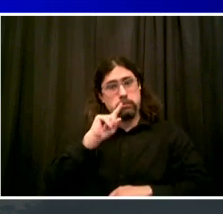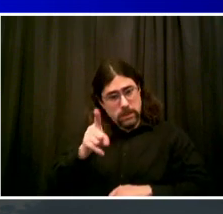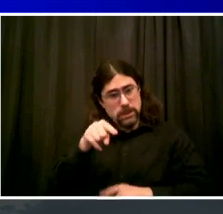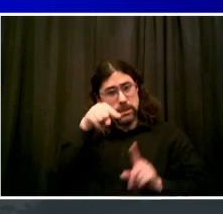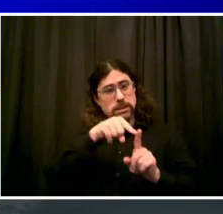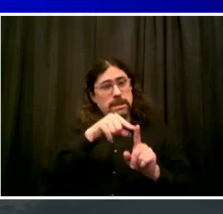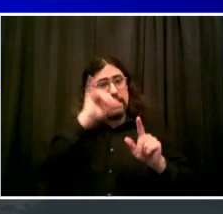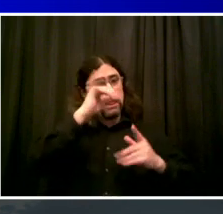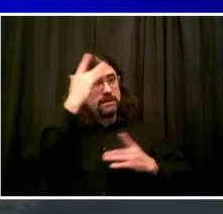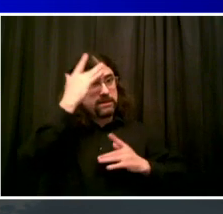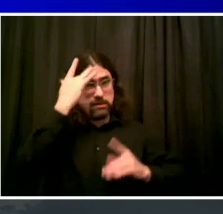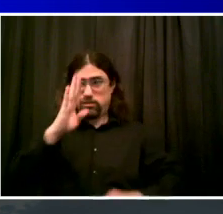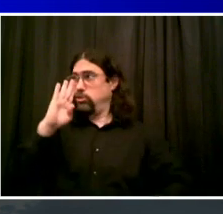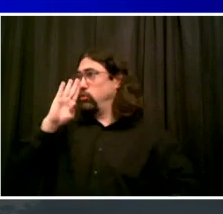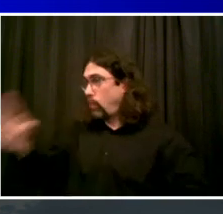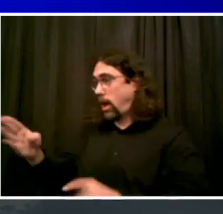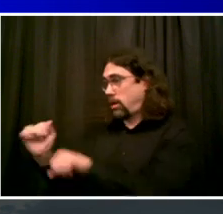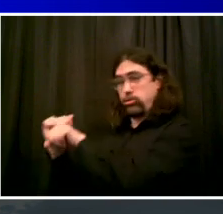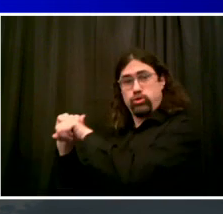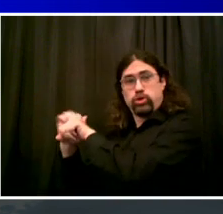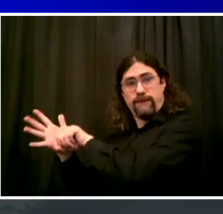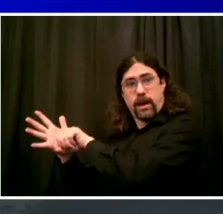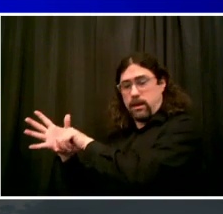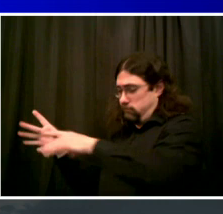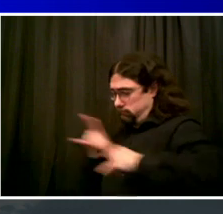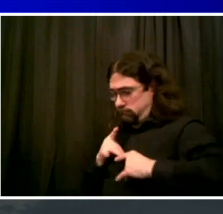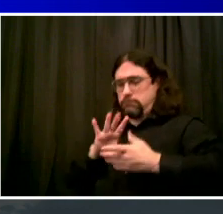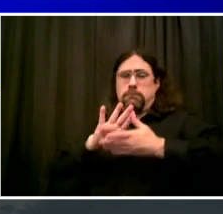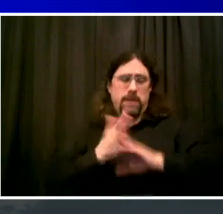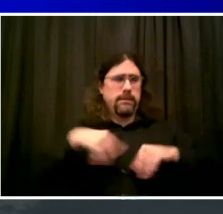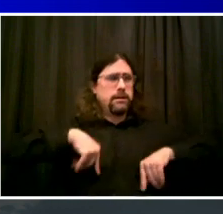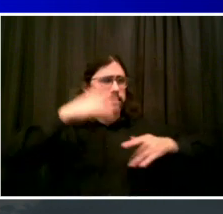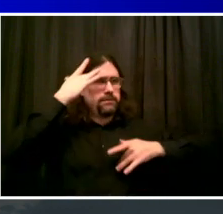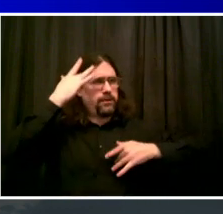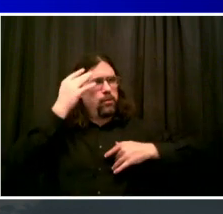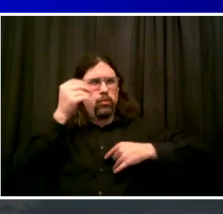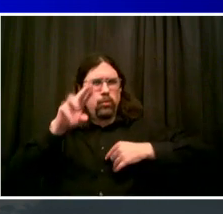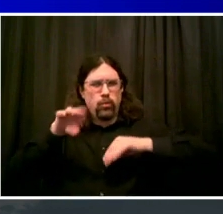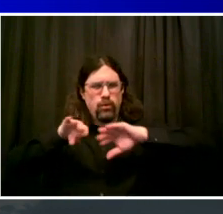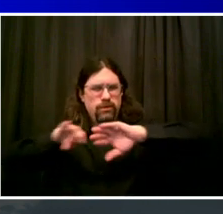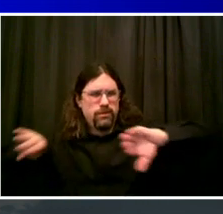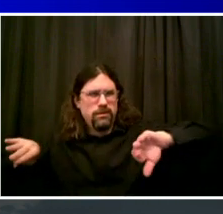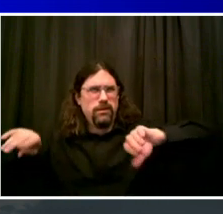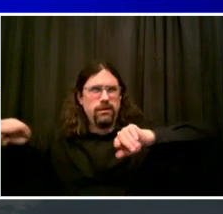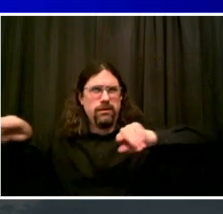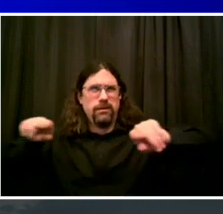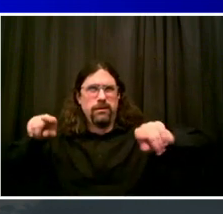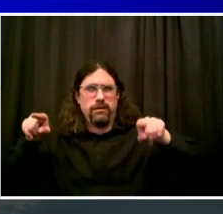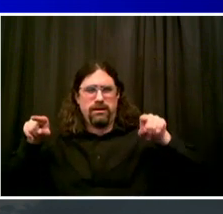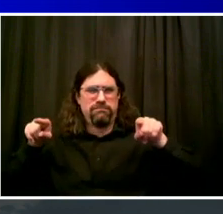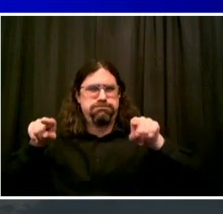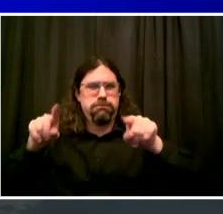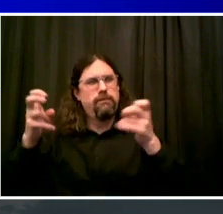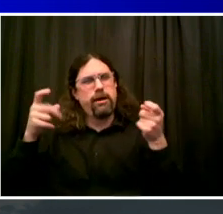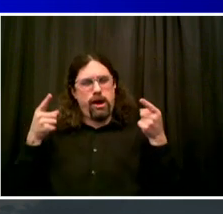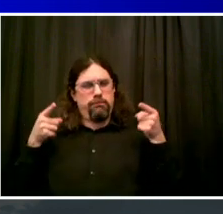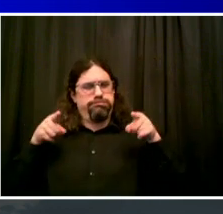and act immediately if they see a problem. As of the latest information we